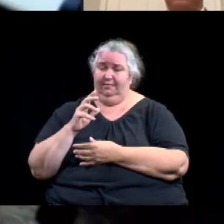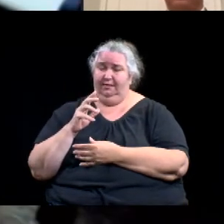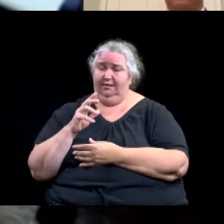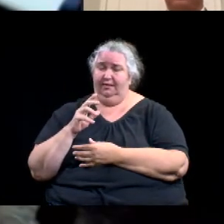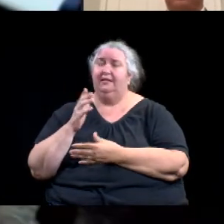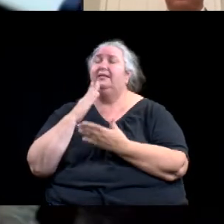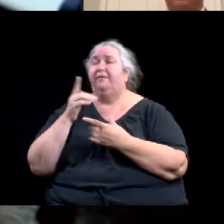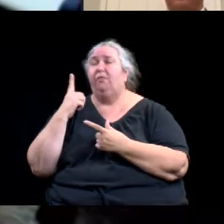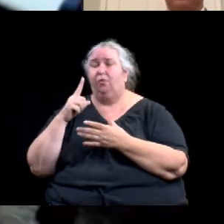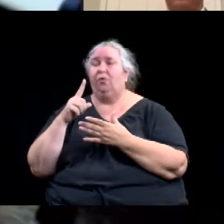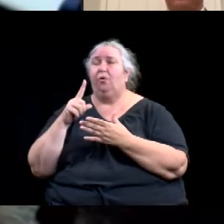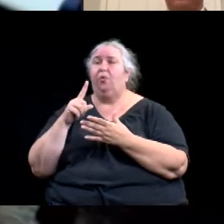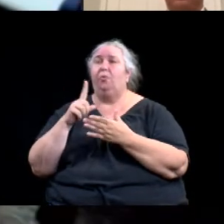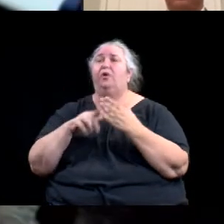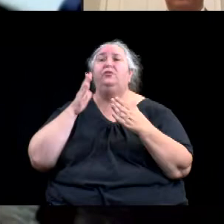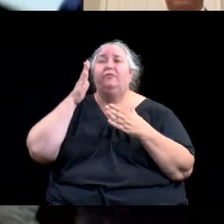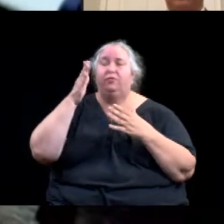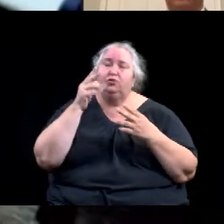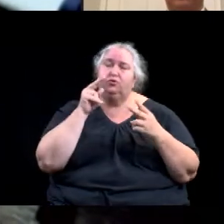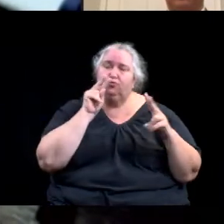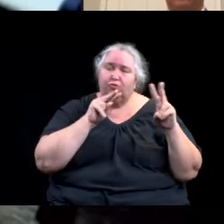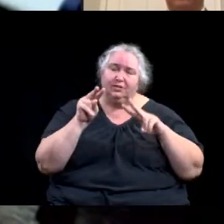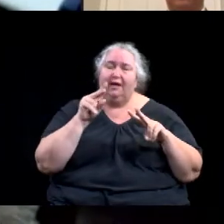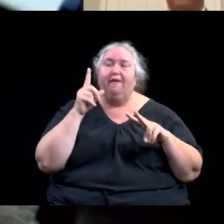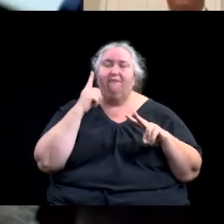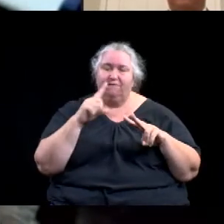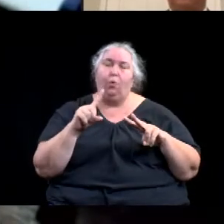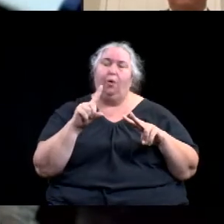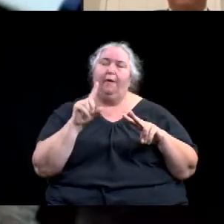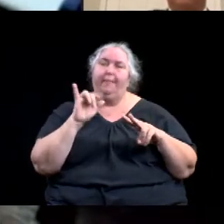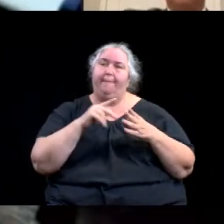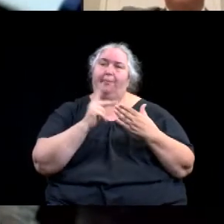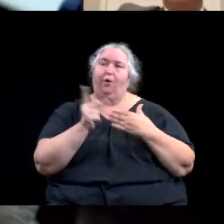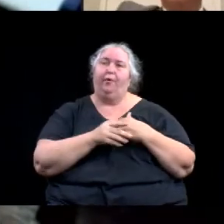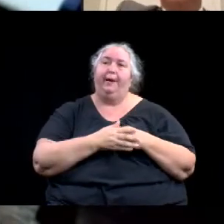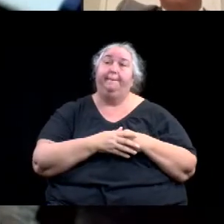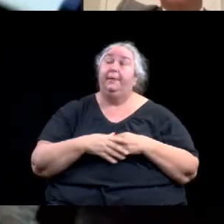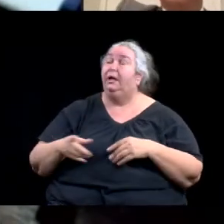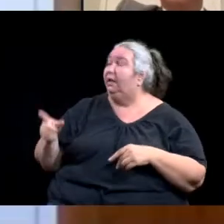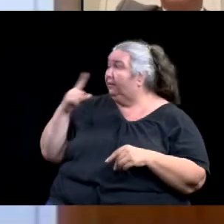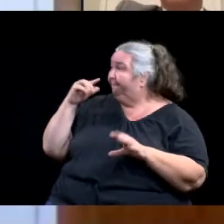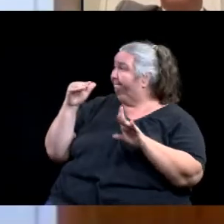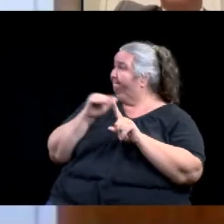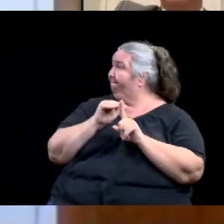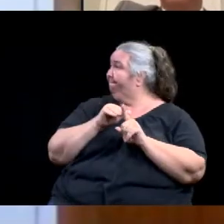Aye. Palmer? Aye. Porterud? Yes.